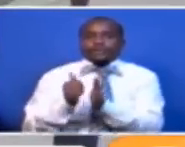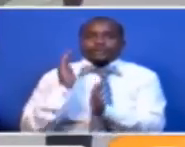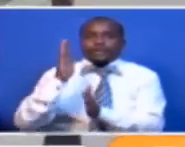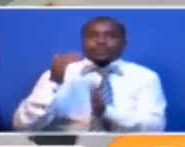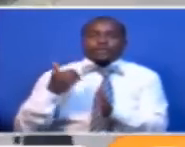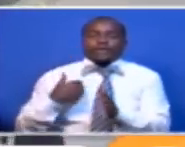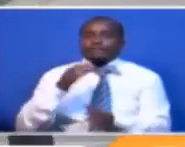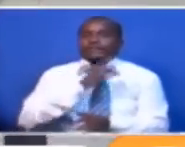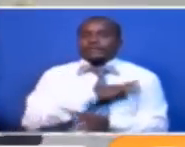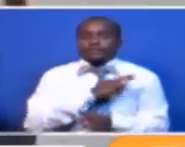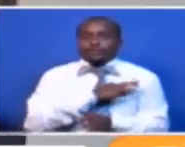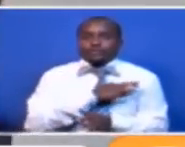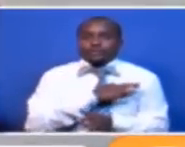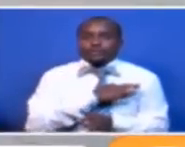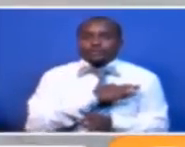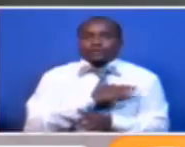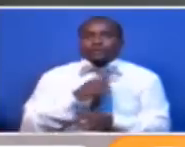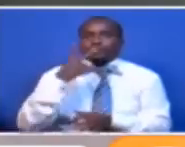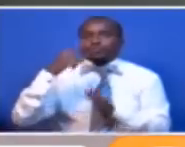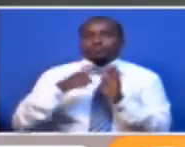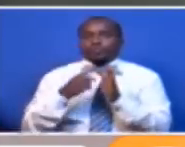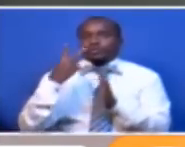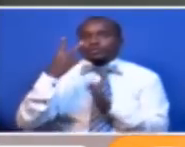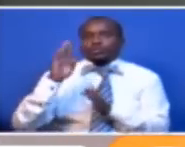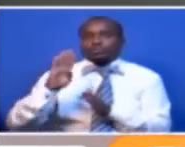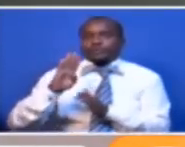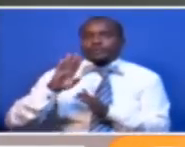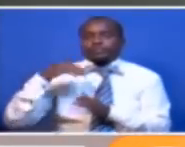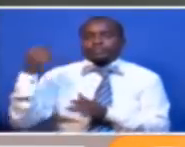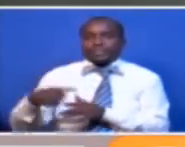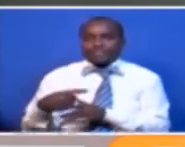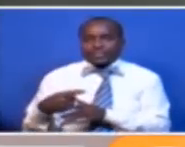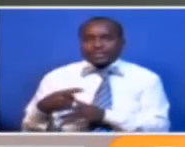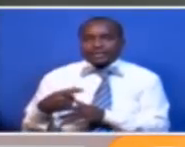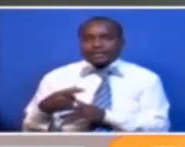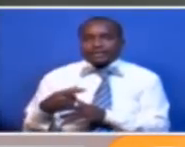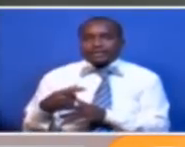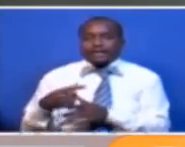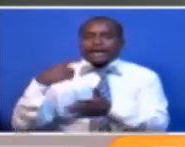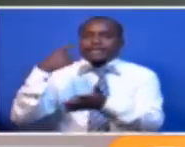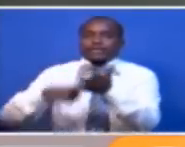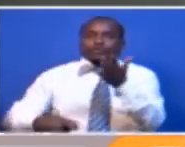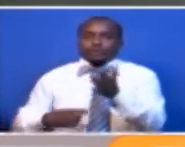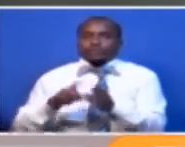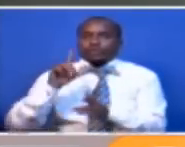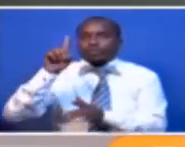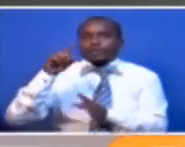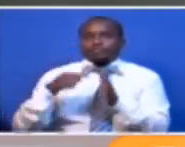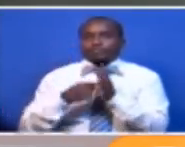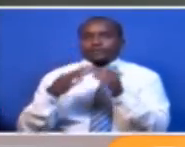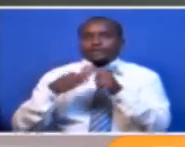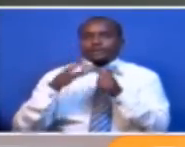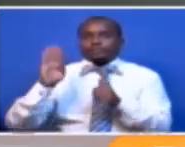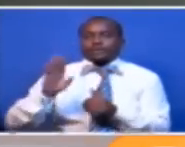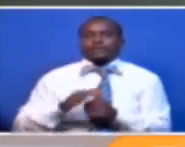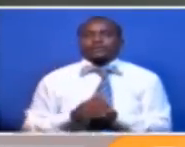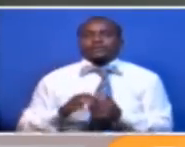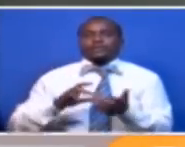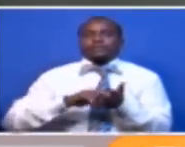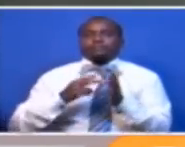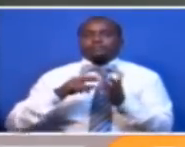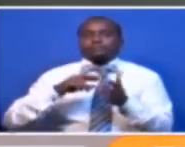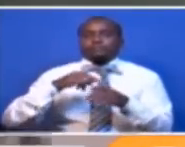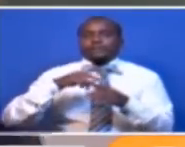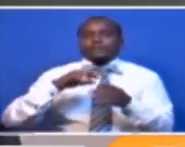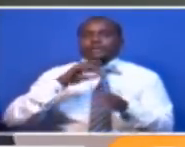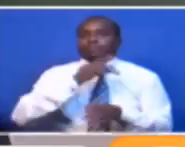revenues of 2.2 billion shillings per month against cost of 1.8 billion. Okay. Meaning a profit of 400